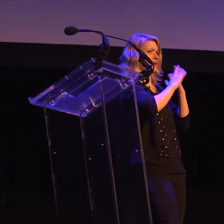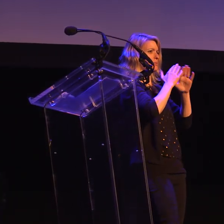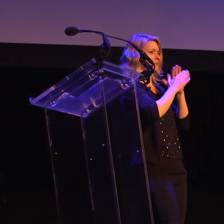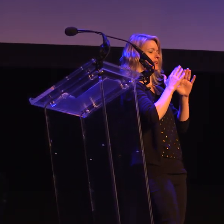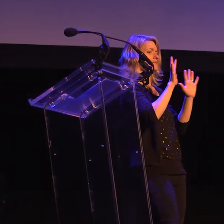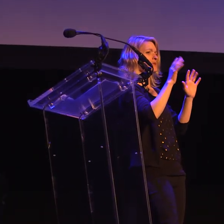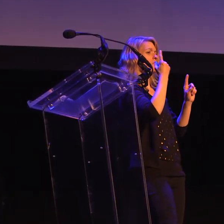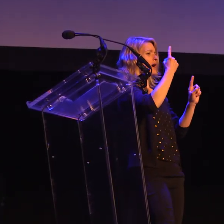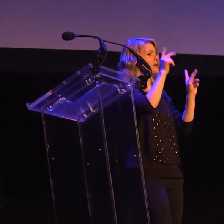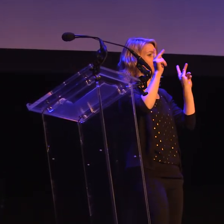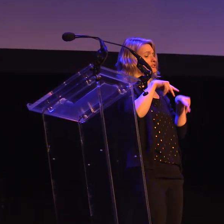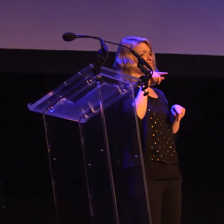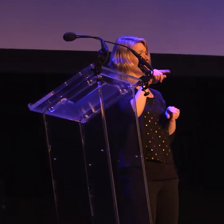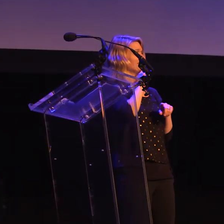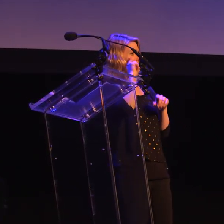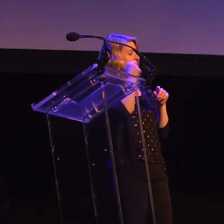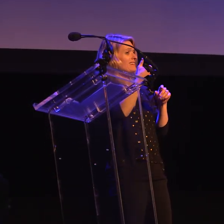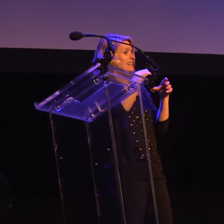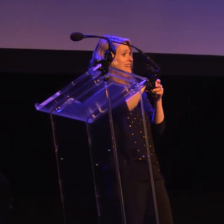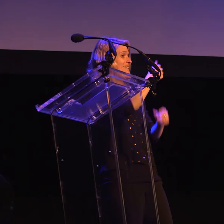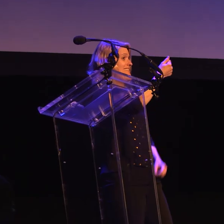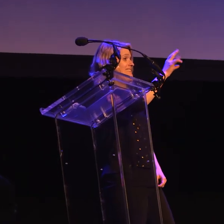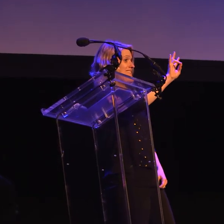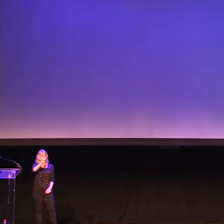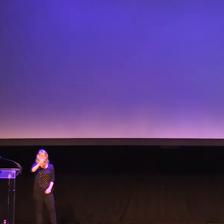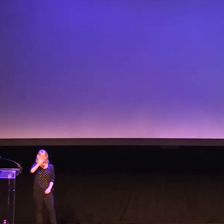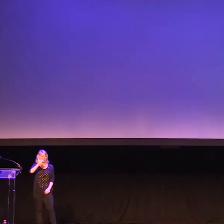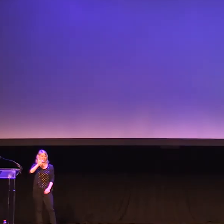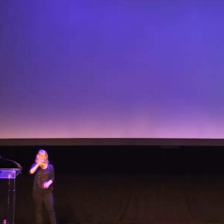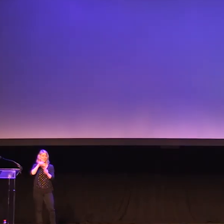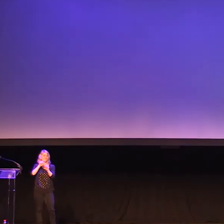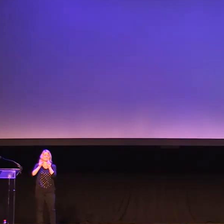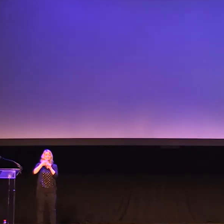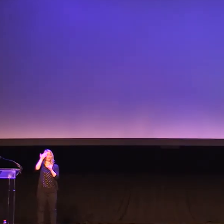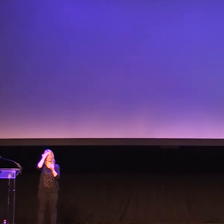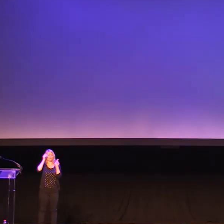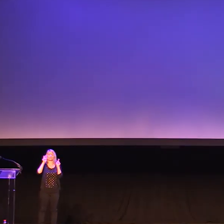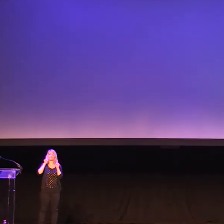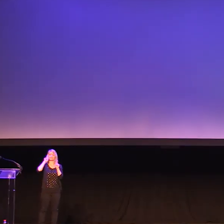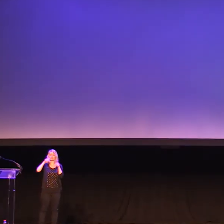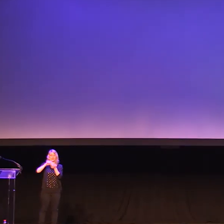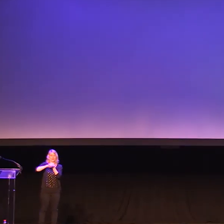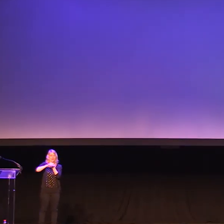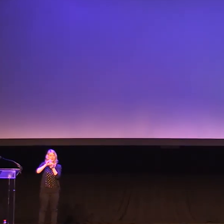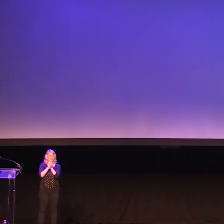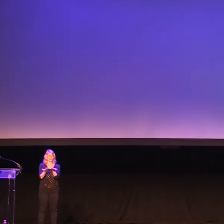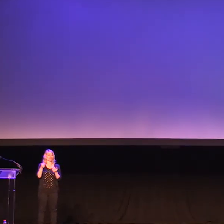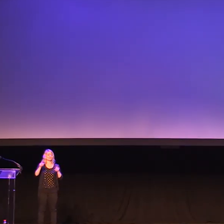This very rich information has been stored in the deaf community traditionally, because we didn't have a way of documenting it.